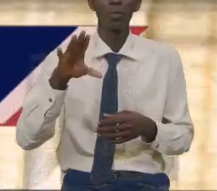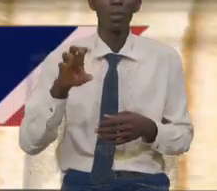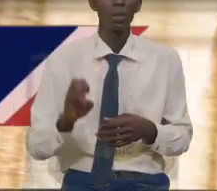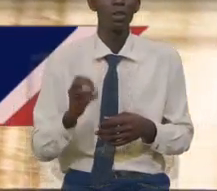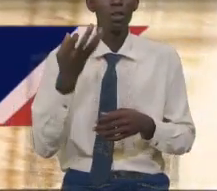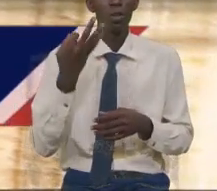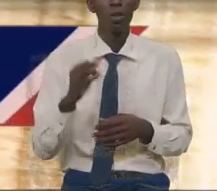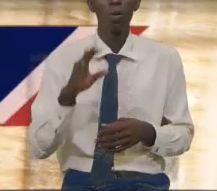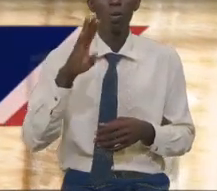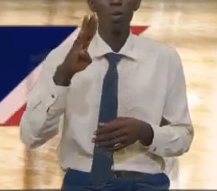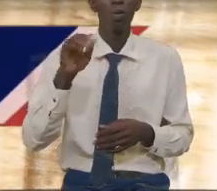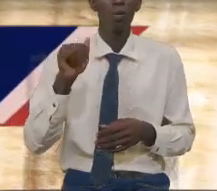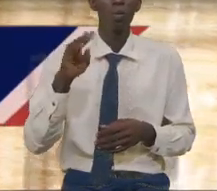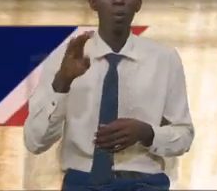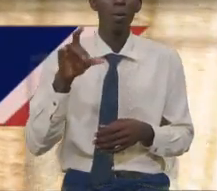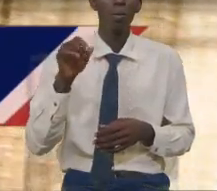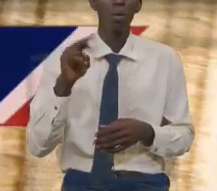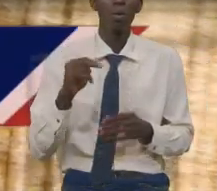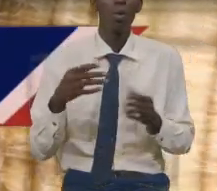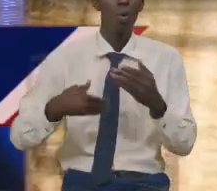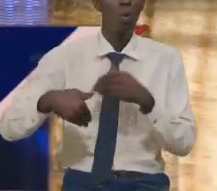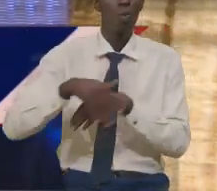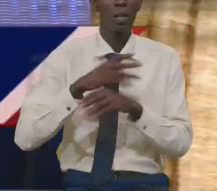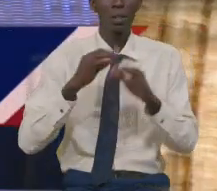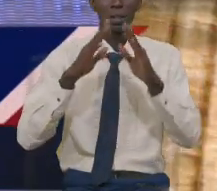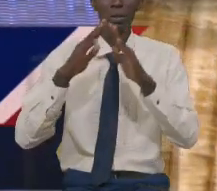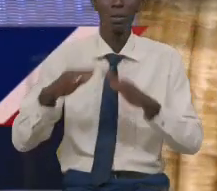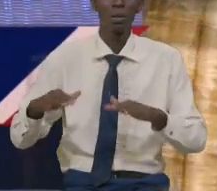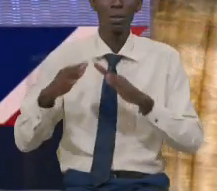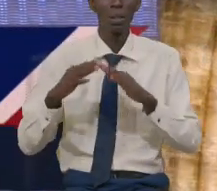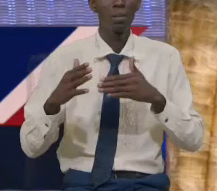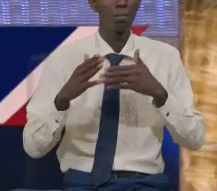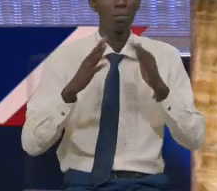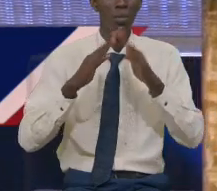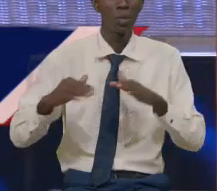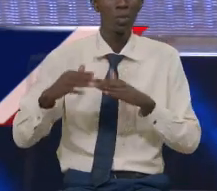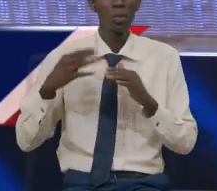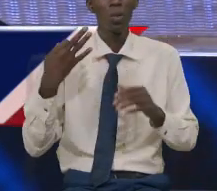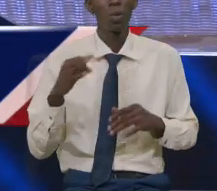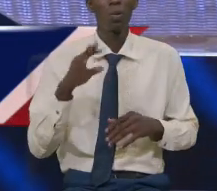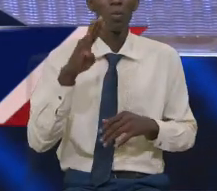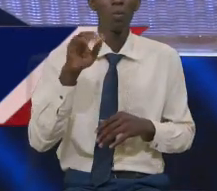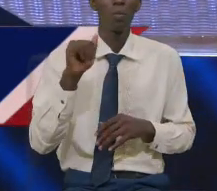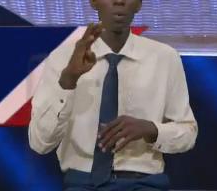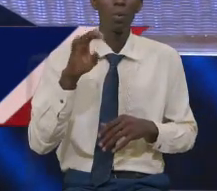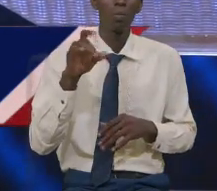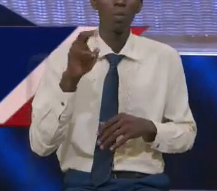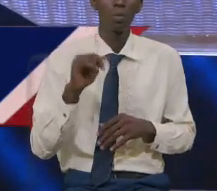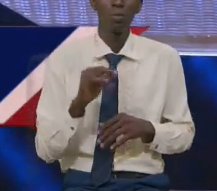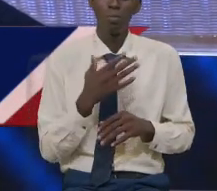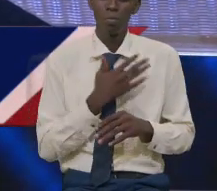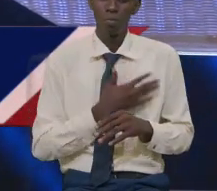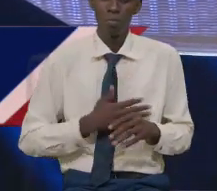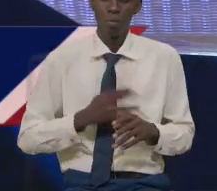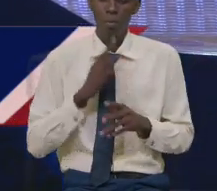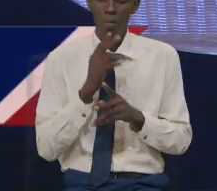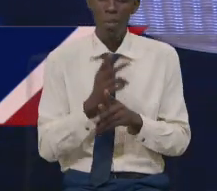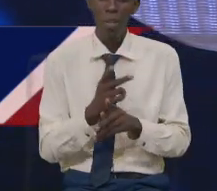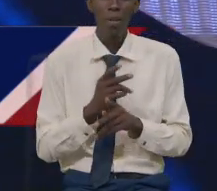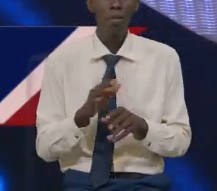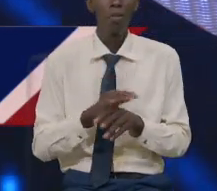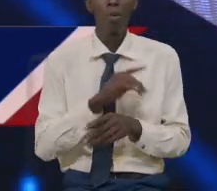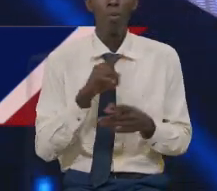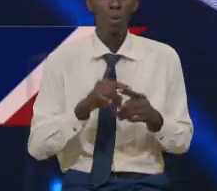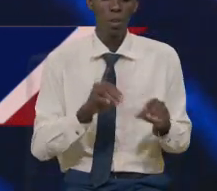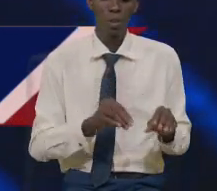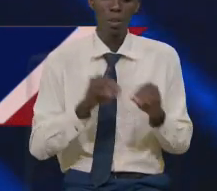of Babylon, over the affairs of the province of Babylon. Hold on, be very careful. When they set you up